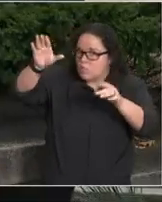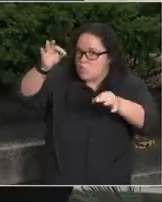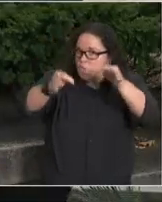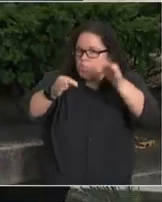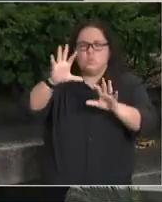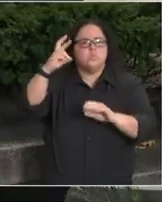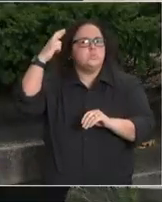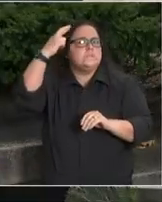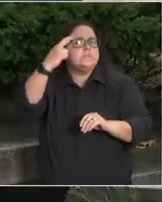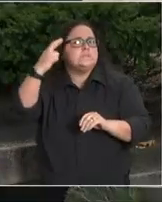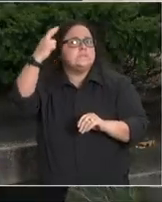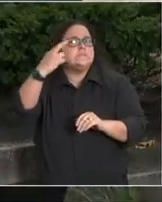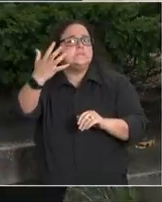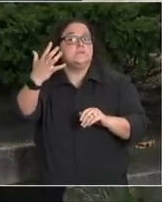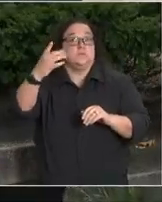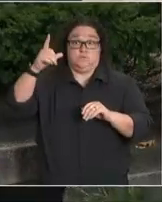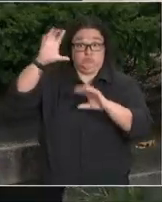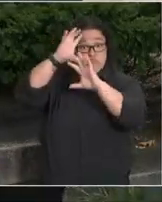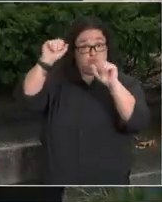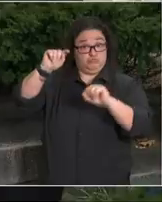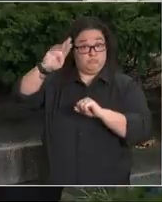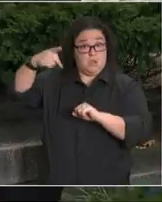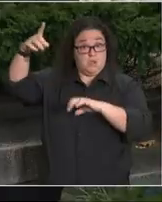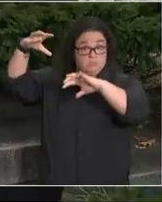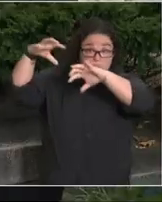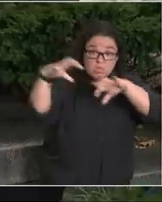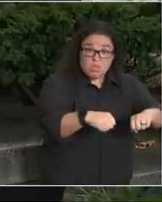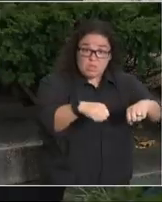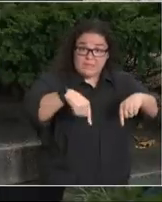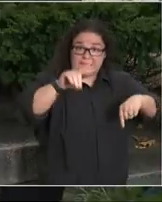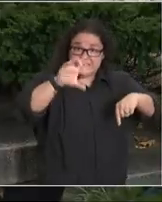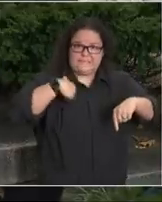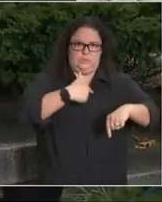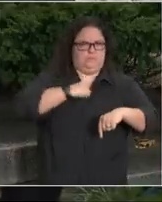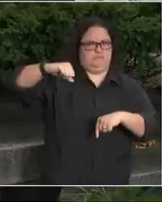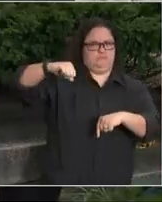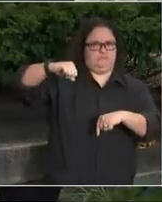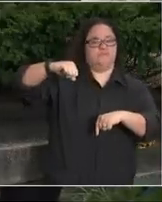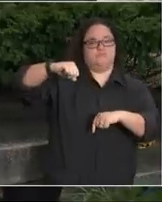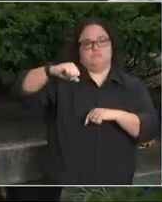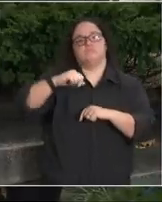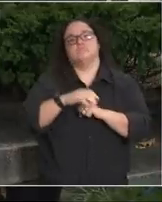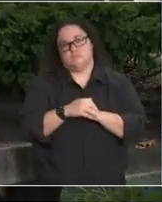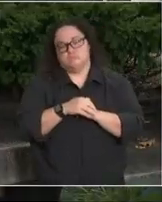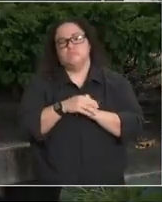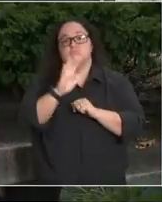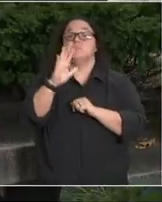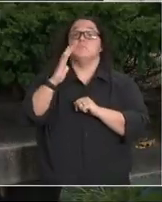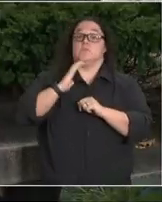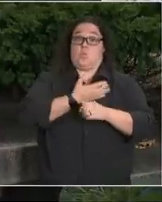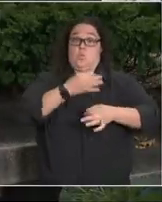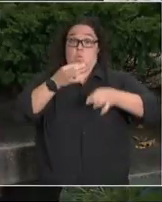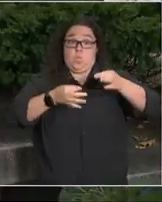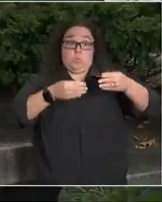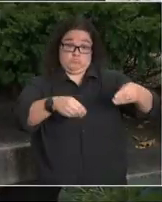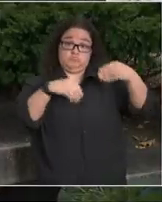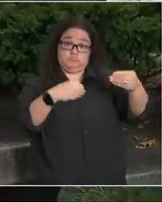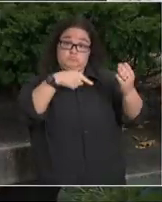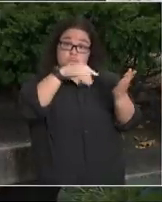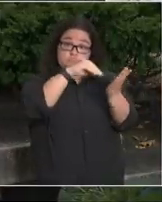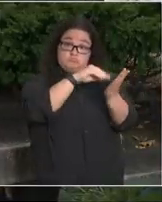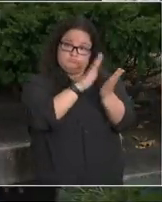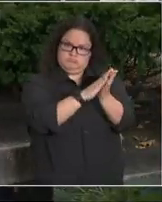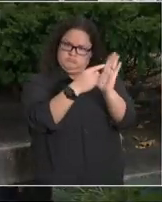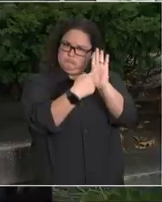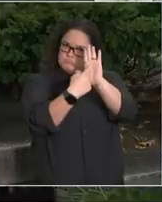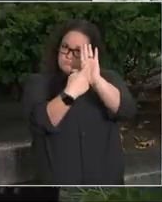department. As we set forth in our papers in the court, we made clear that under the Home Rule Act, the authority to